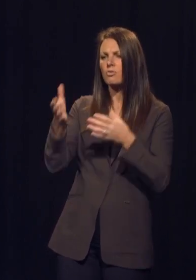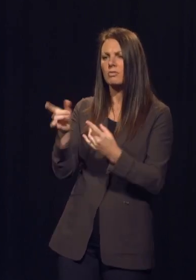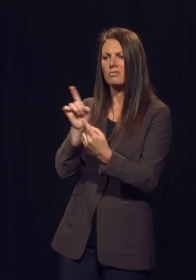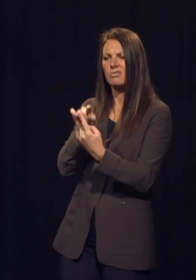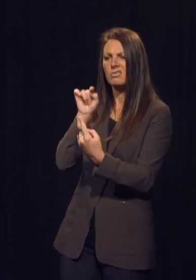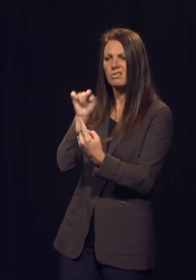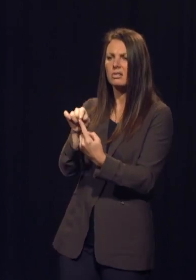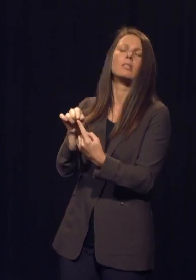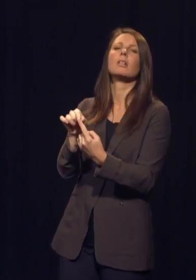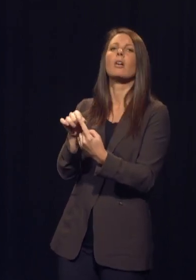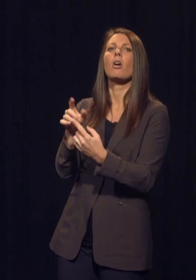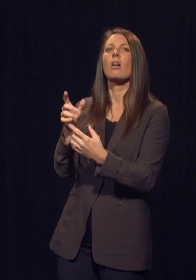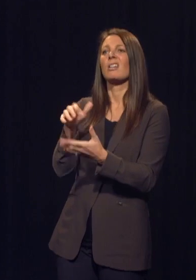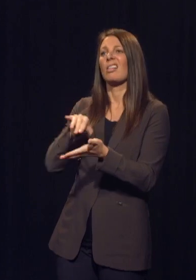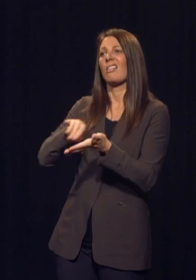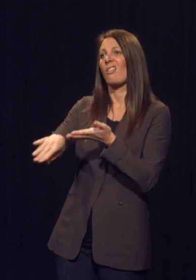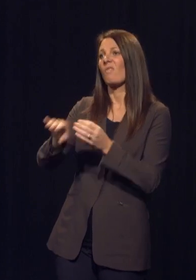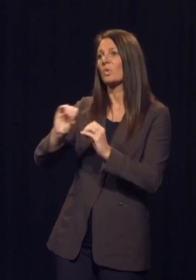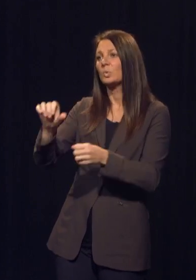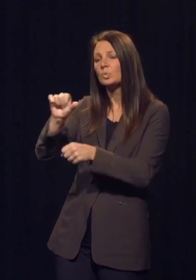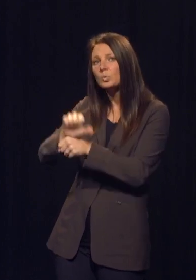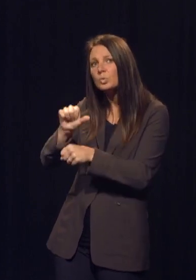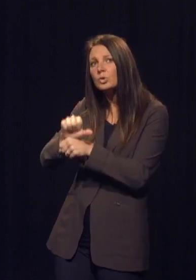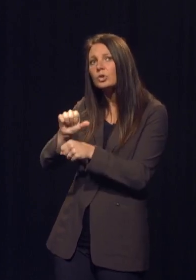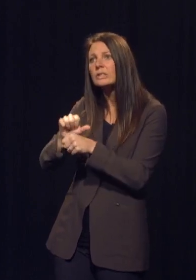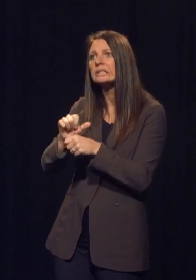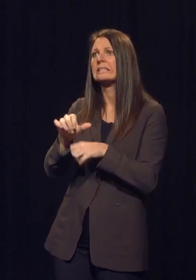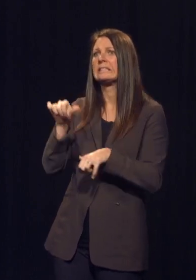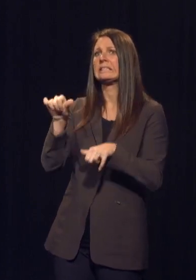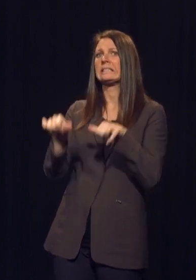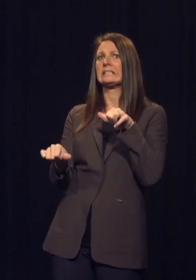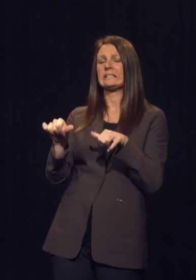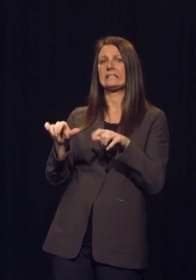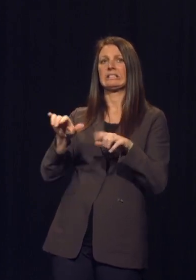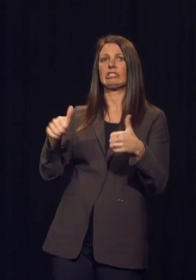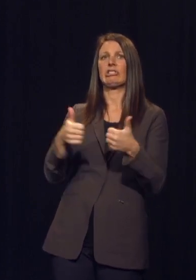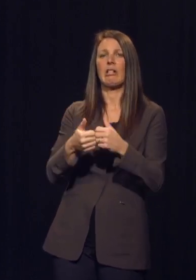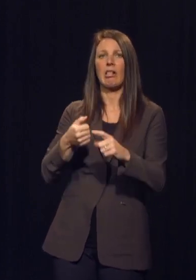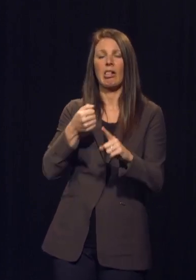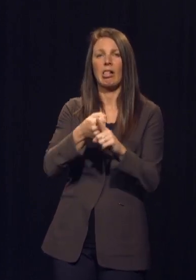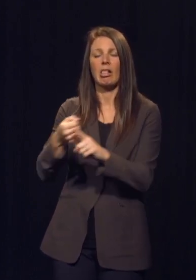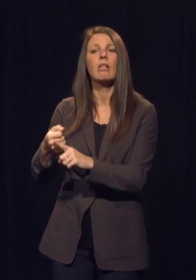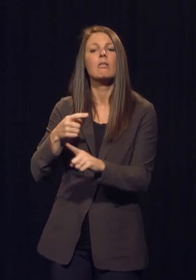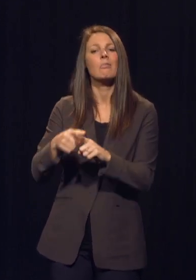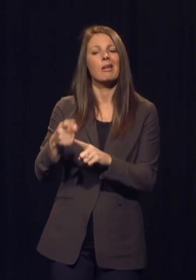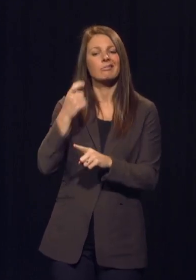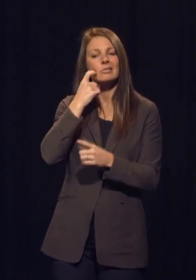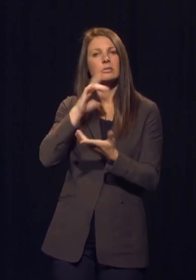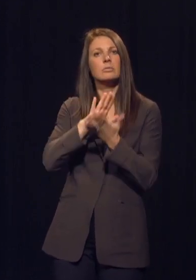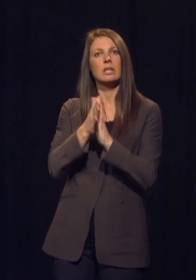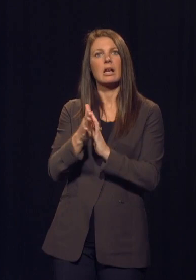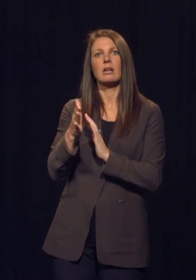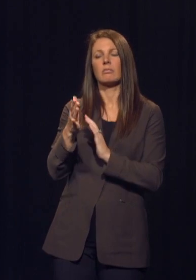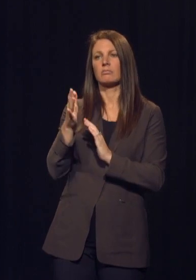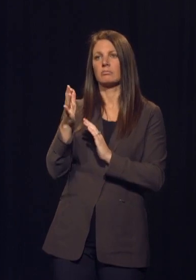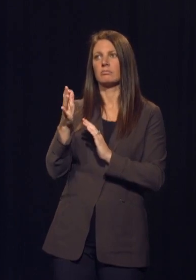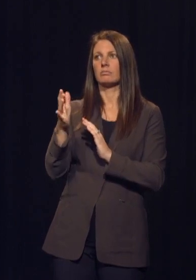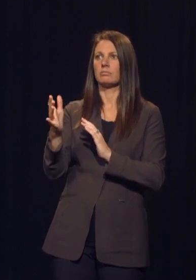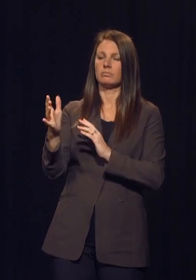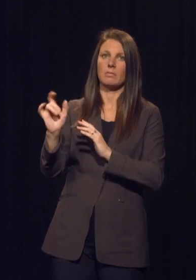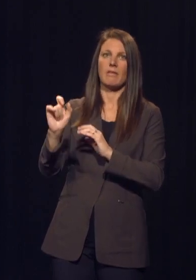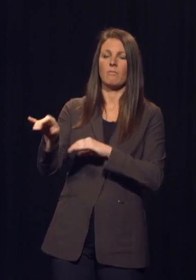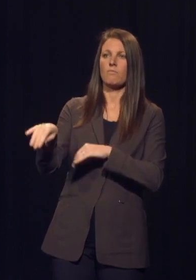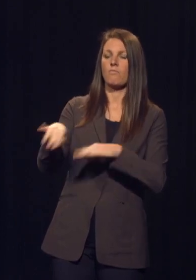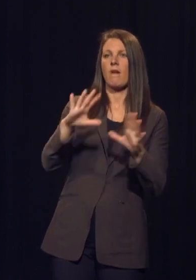job and was uninsured when challenges struck. Not only did they recently become displaced due to a fire, but